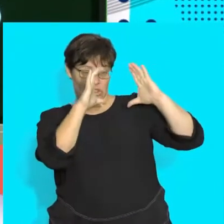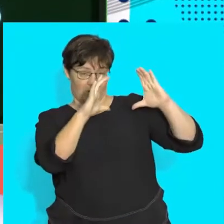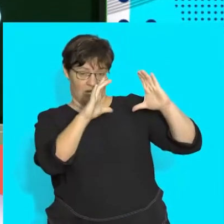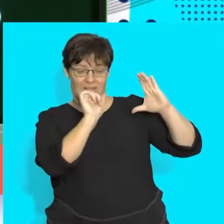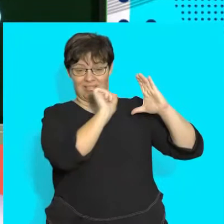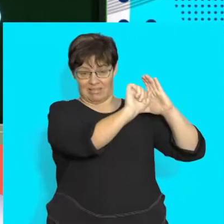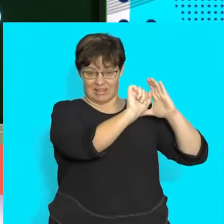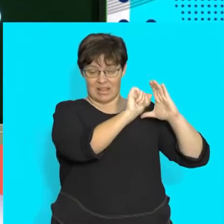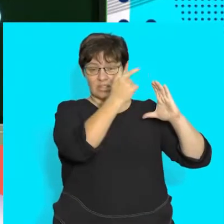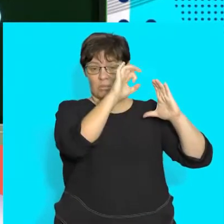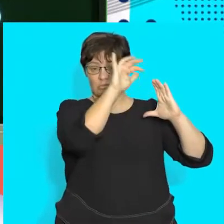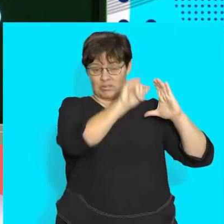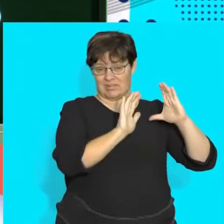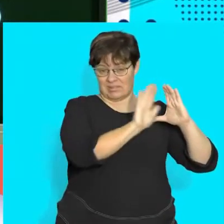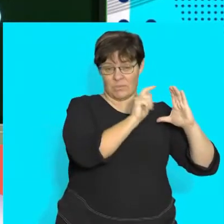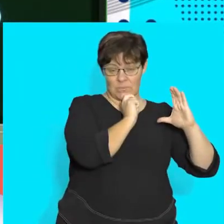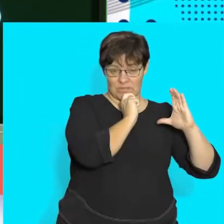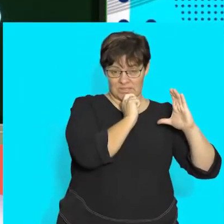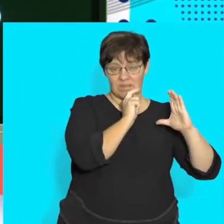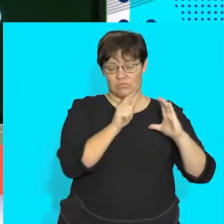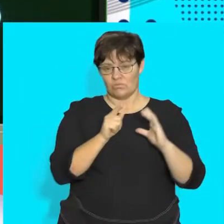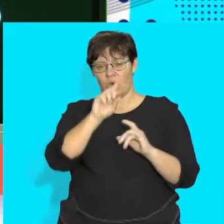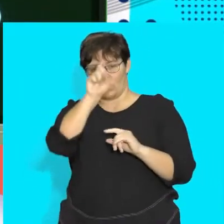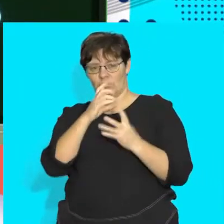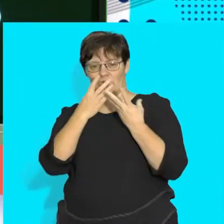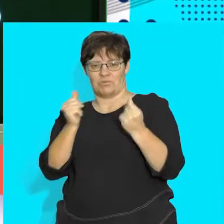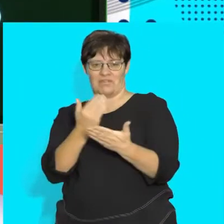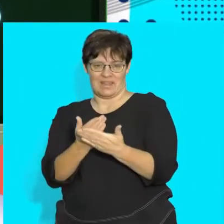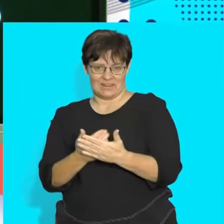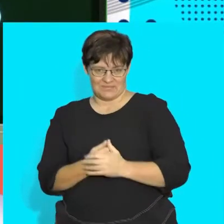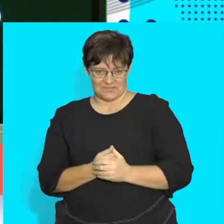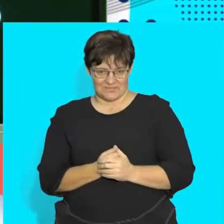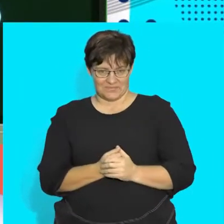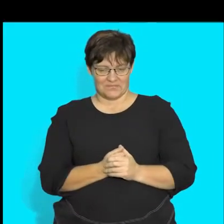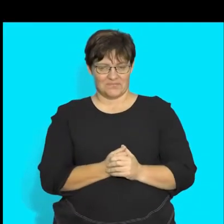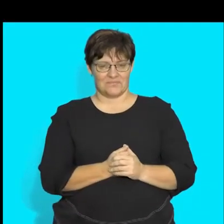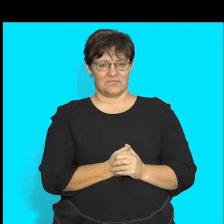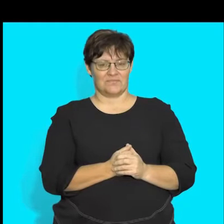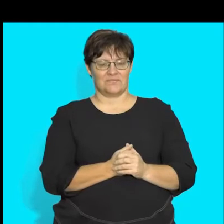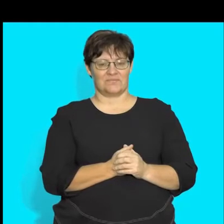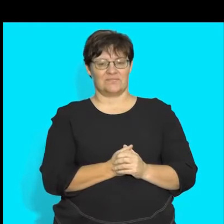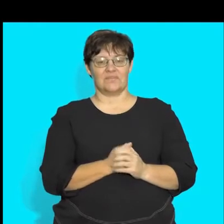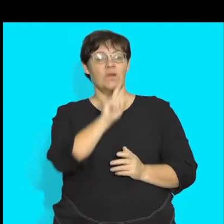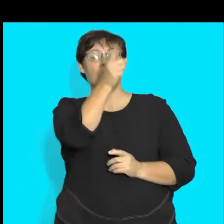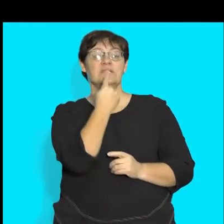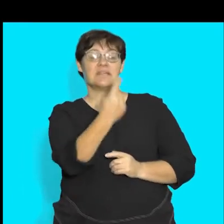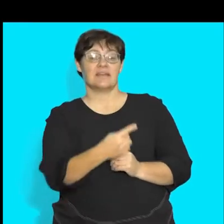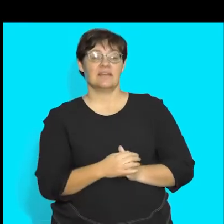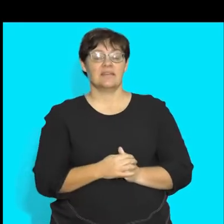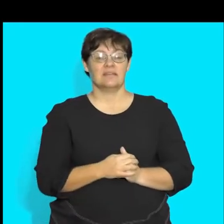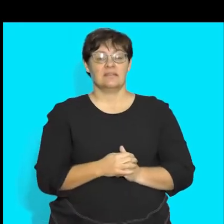circle geometry that we learned in geometry to be able to solve this question. And so let's get to it. Our question